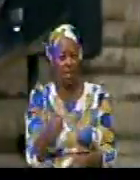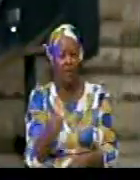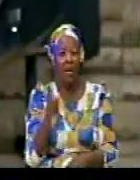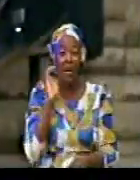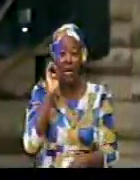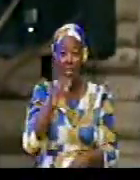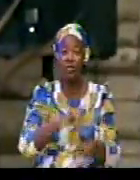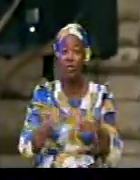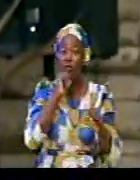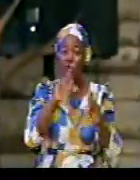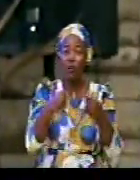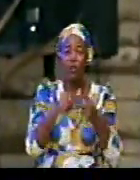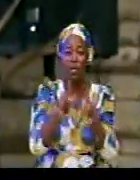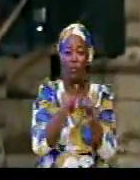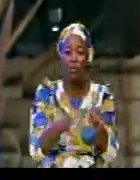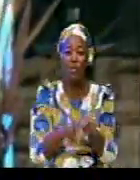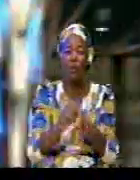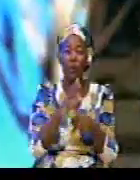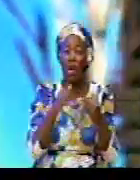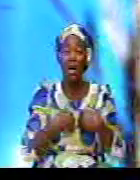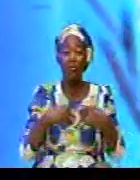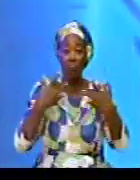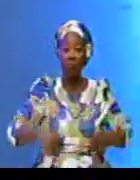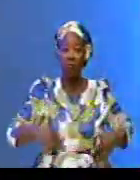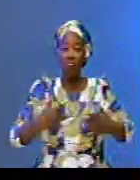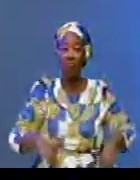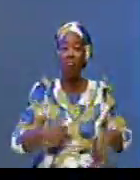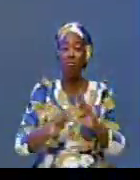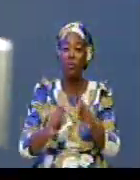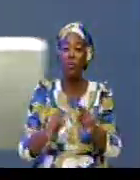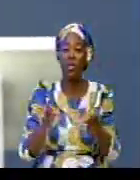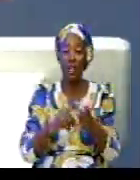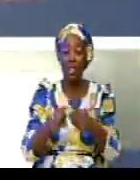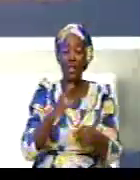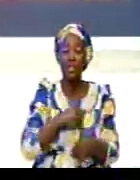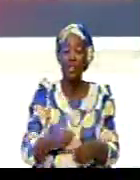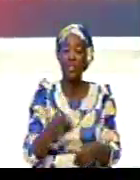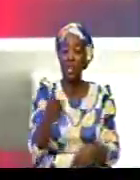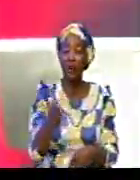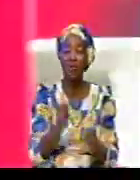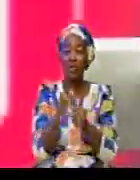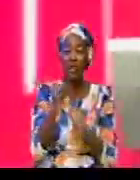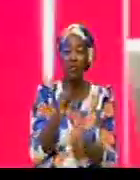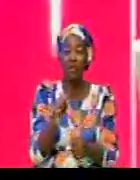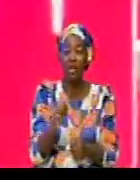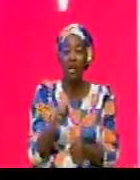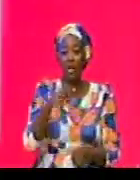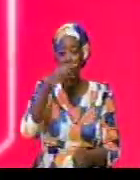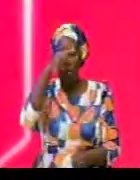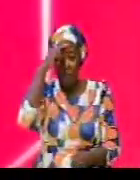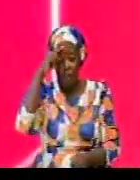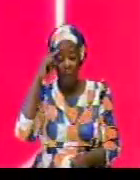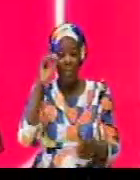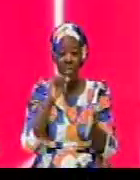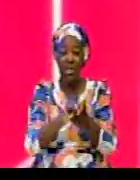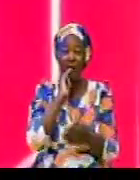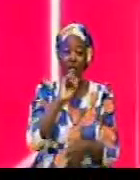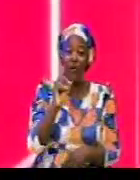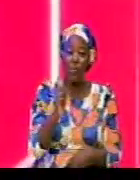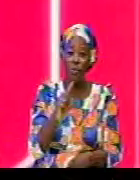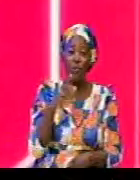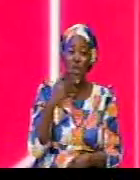their midst. He keeps himself. It doesn't go into the place where you have prostitutes, and then he's hanging around